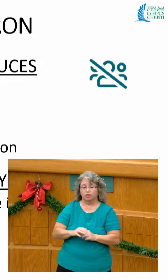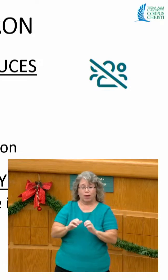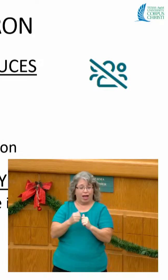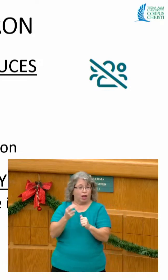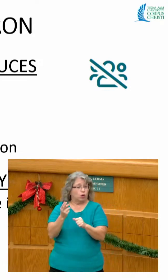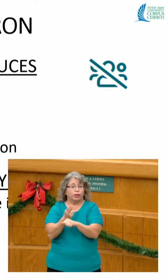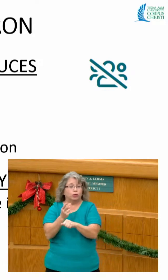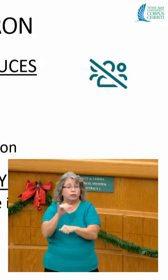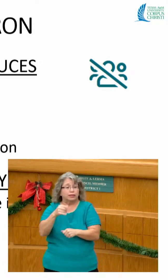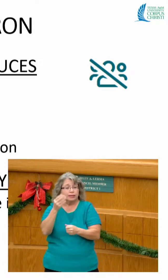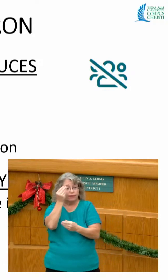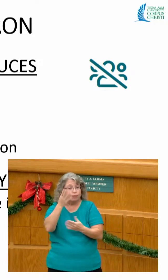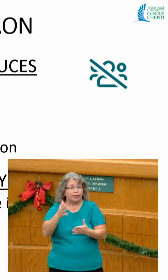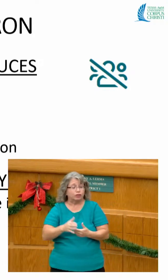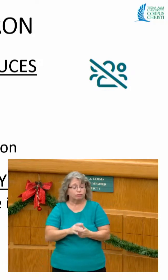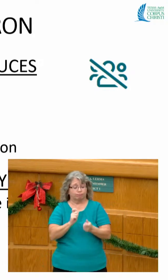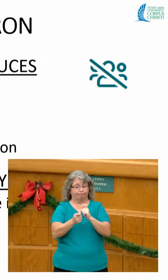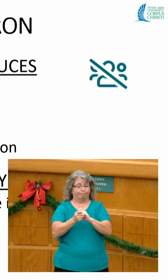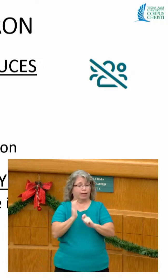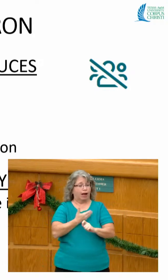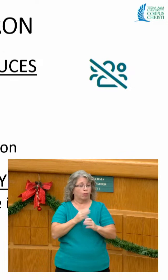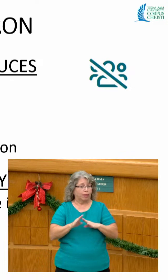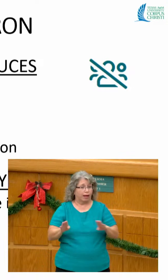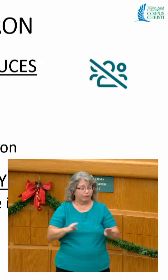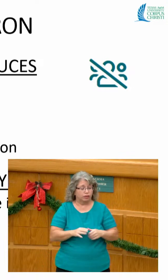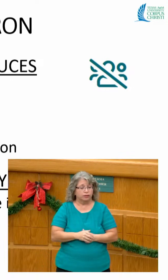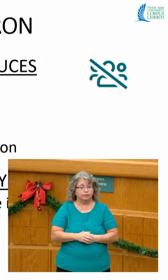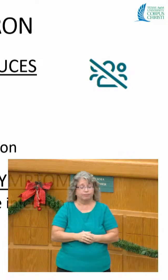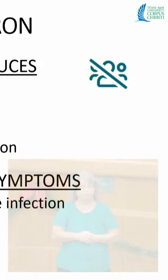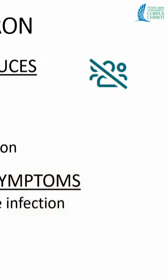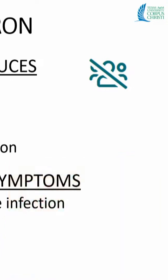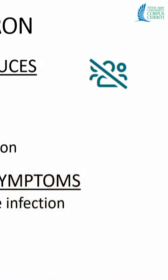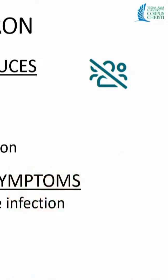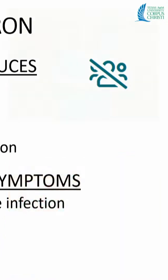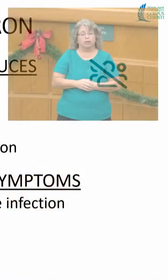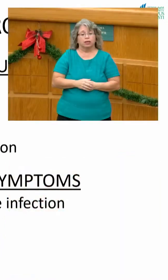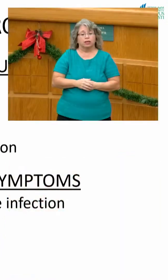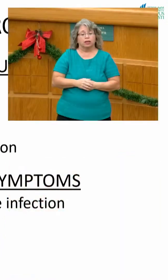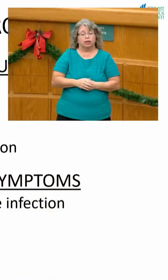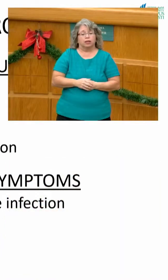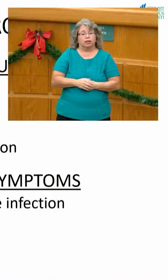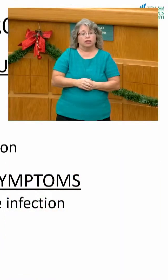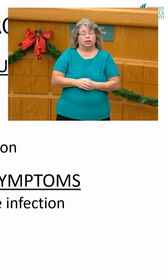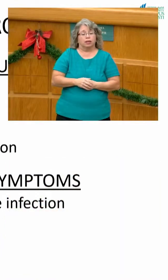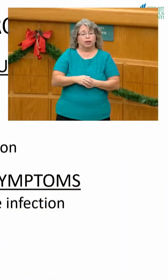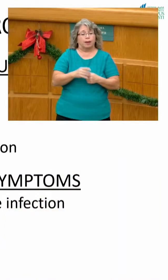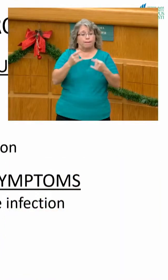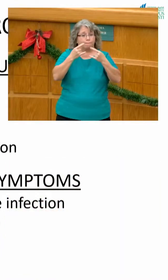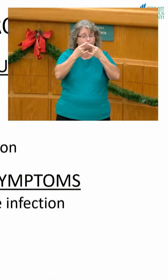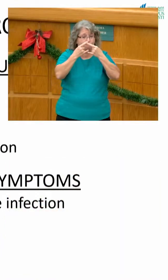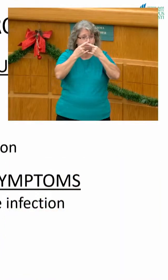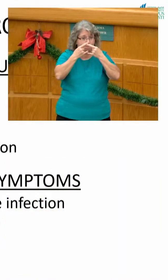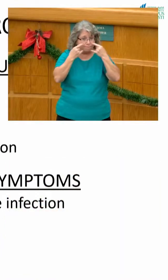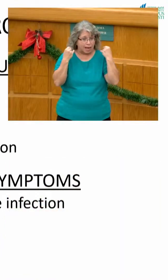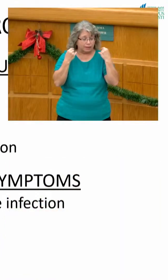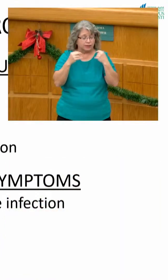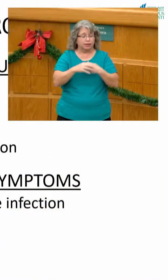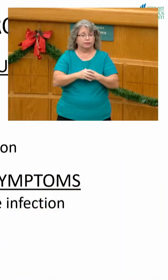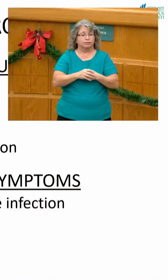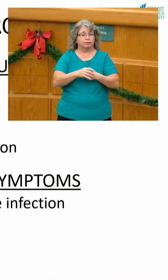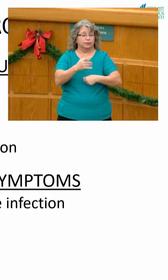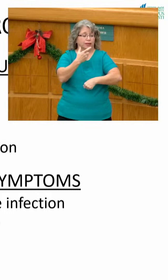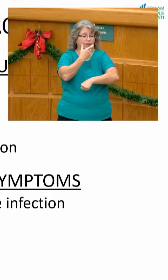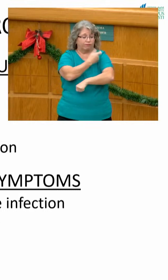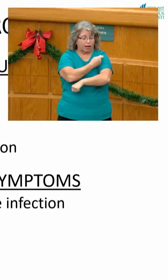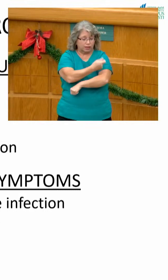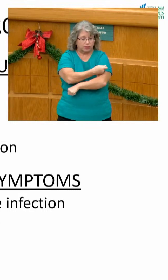Well, avoiding, masking, and vaccinating are your 3 steps here to really ensure that you're combating Omicron as good